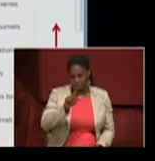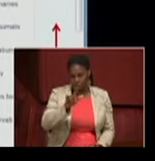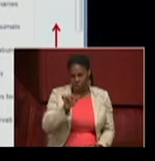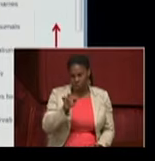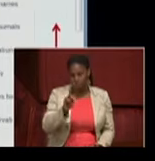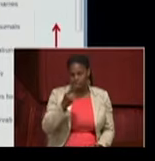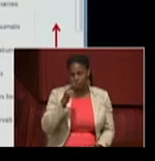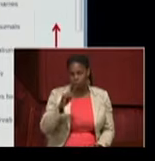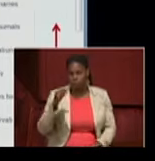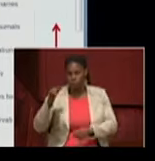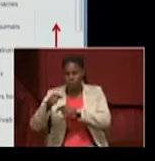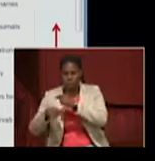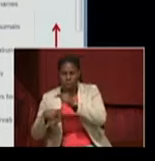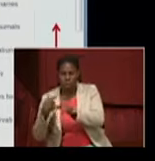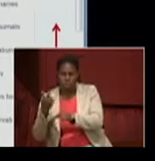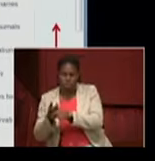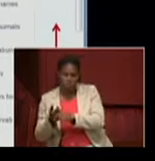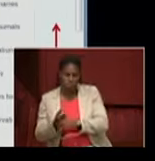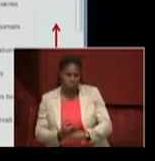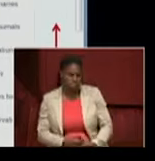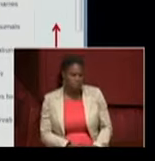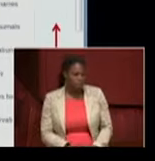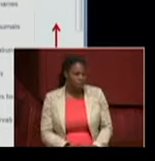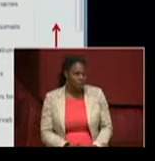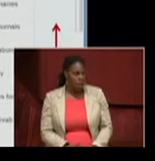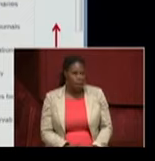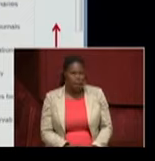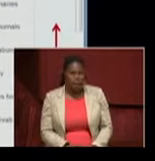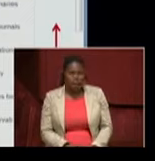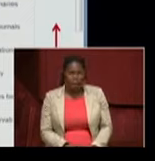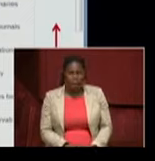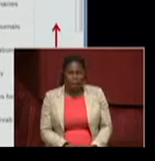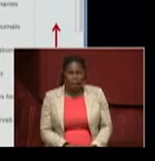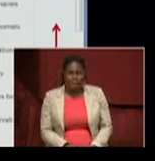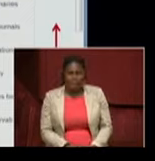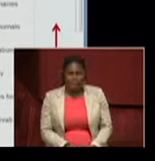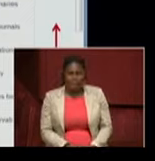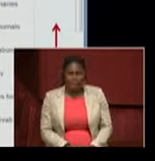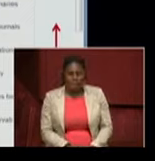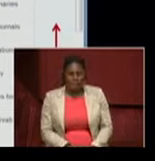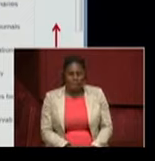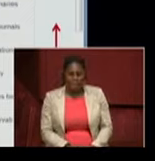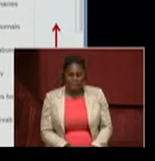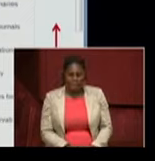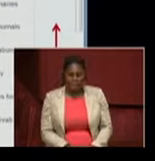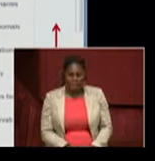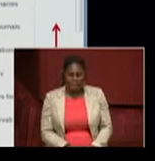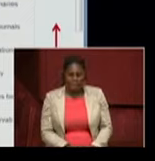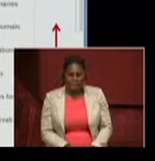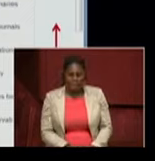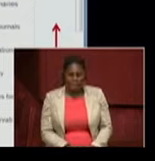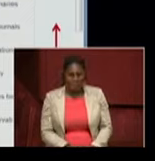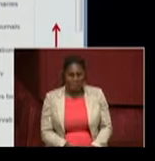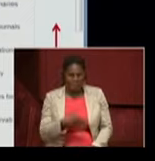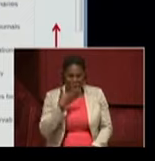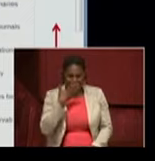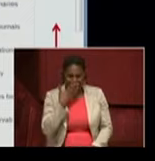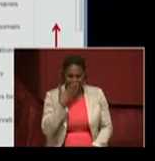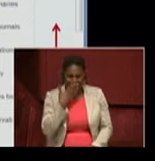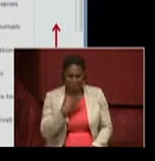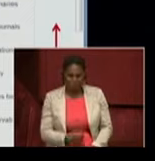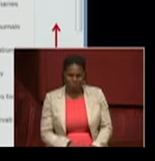genealogy. So you might want to look at some of those links within genealogy and